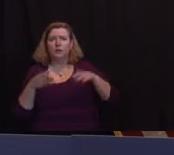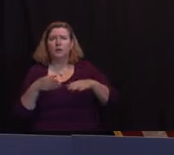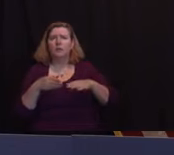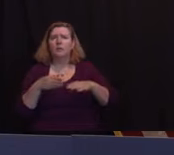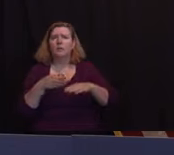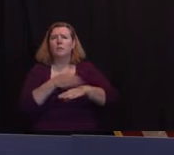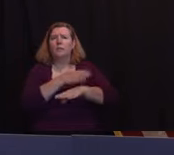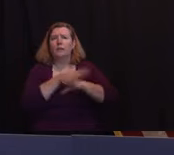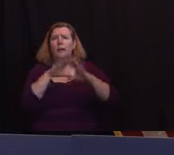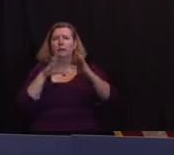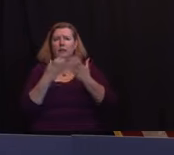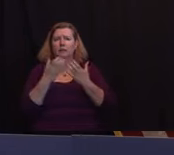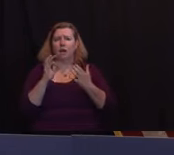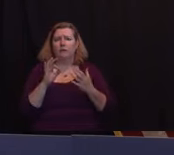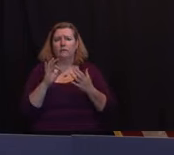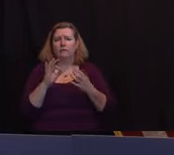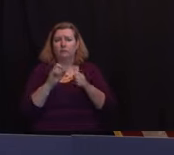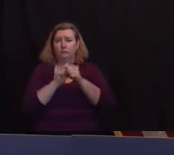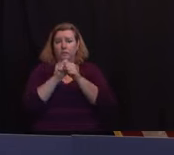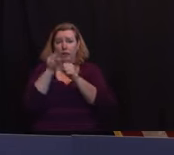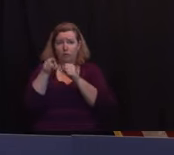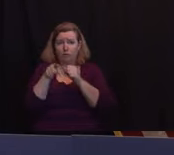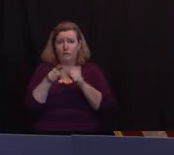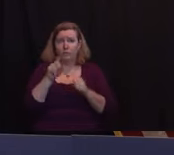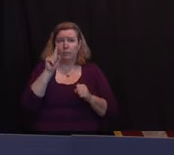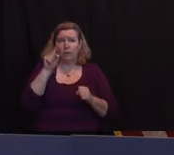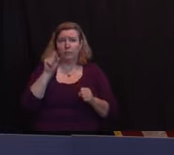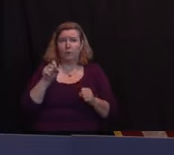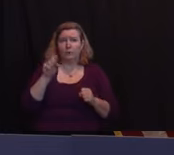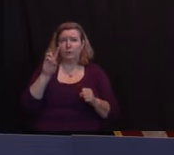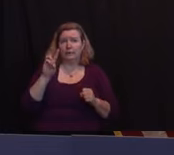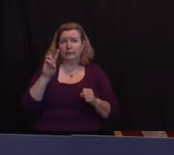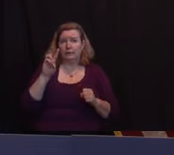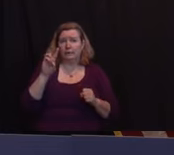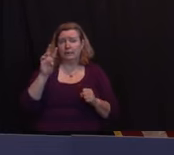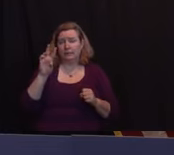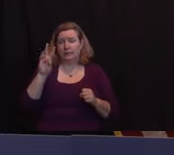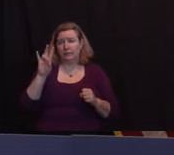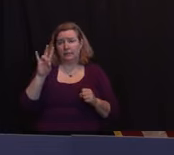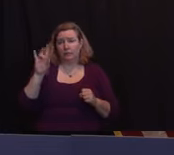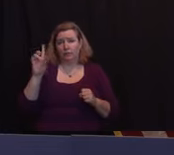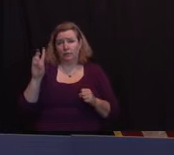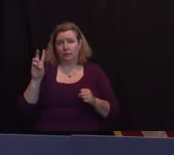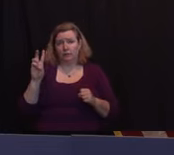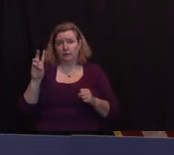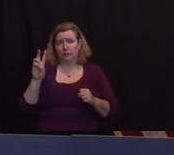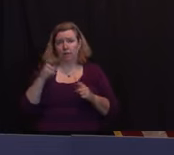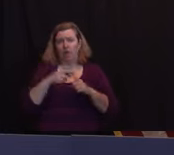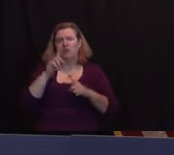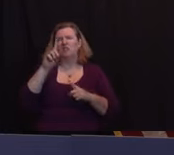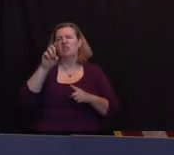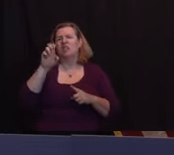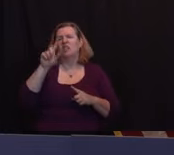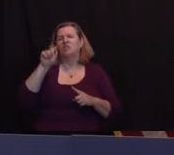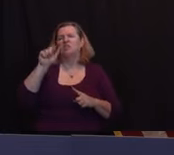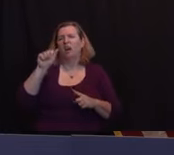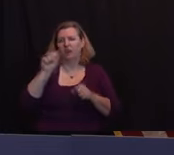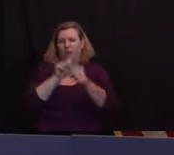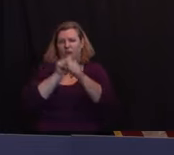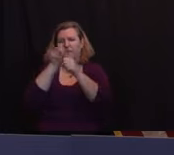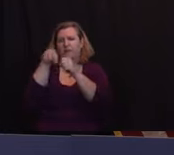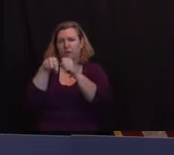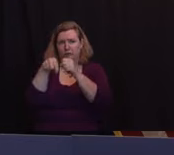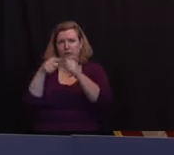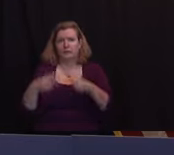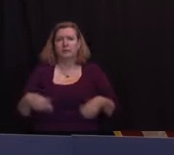B1.617.2, known as the Delta variant. It's upgraded to a variant